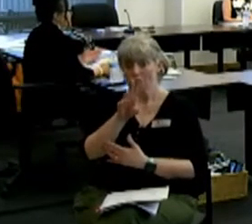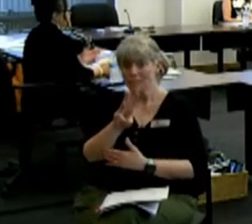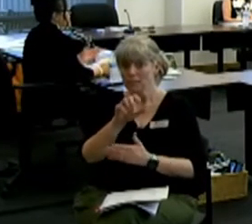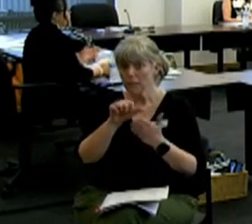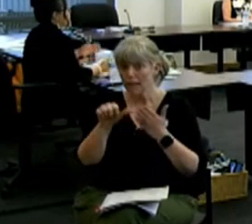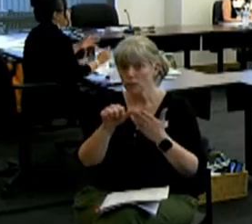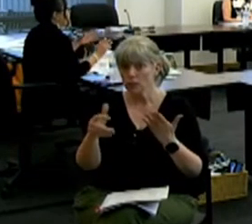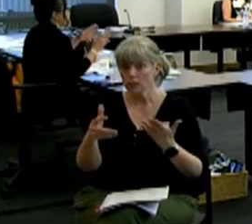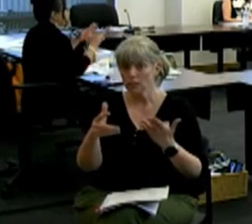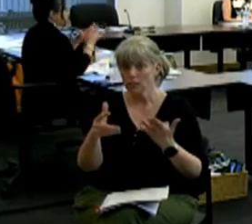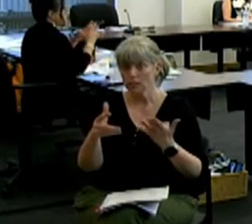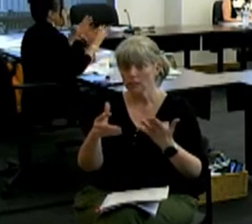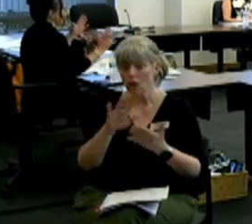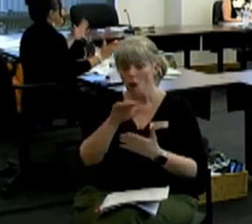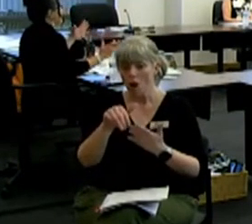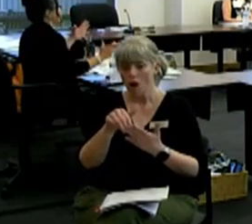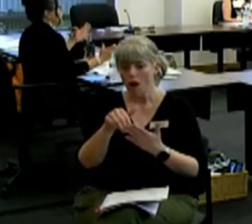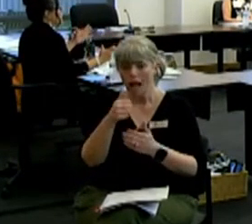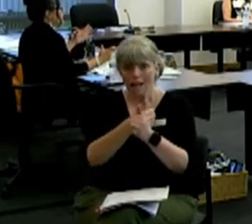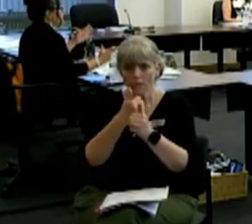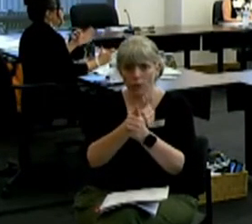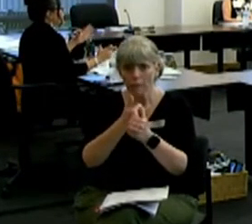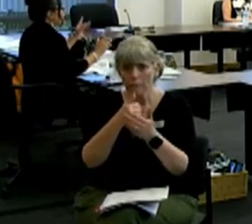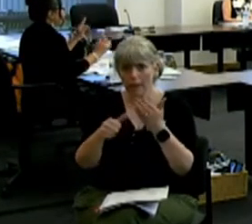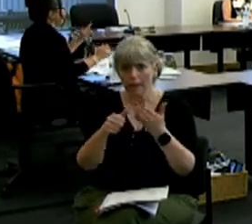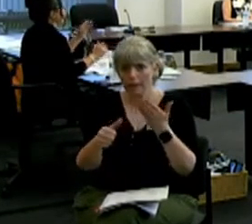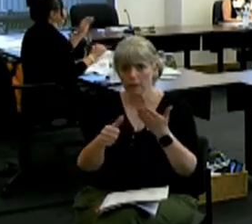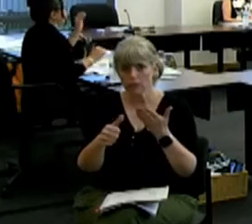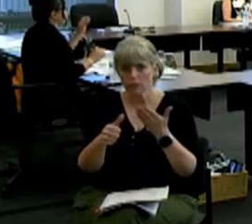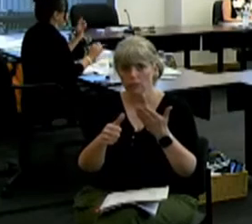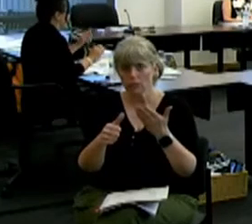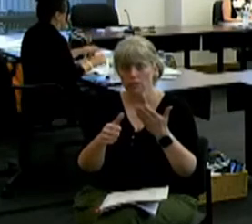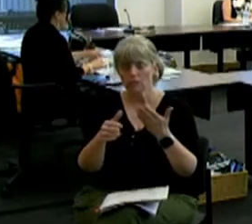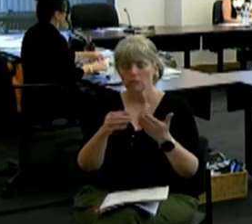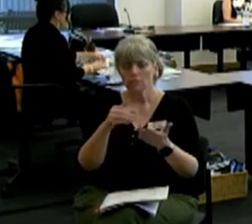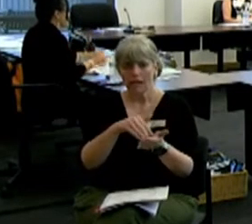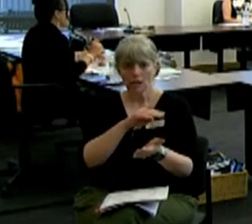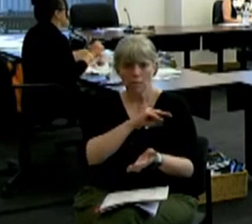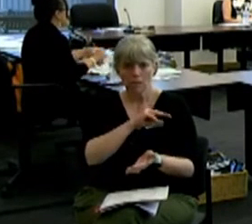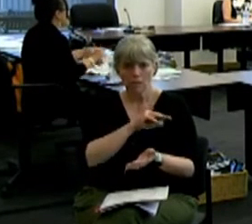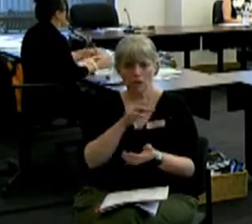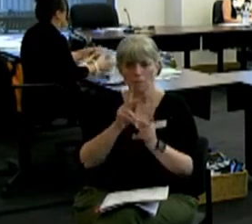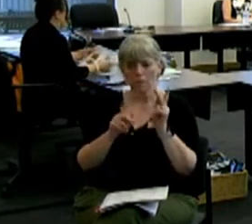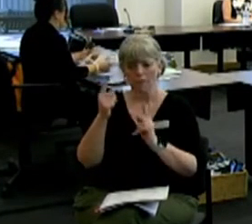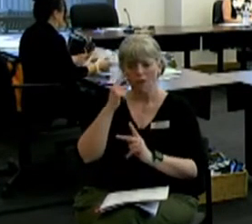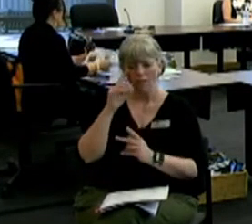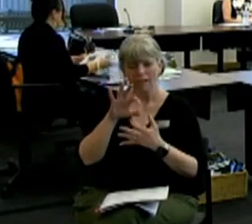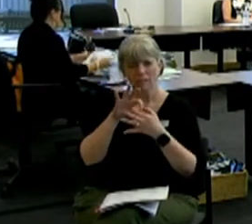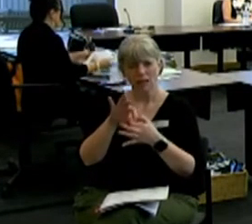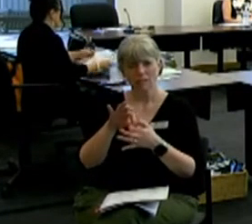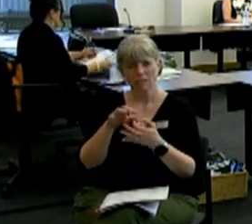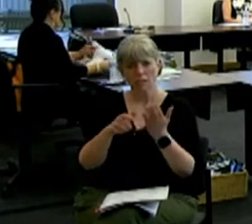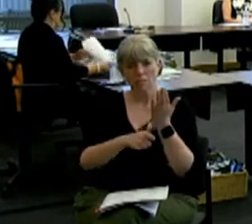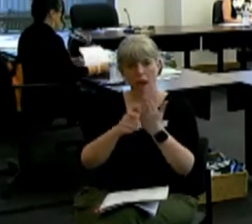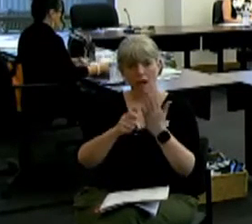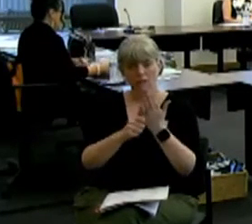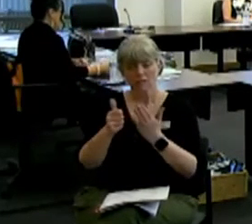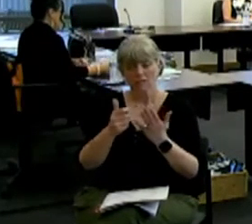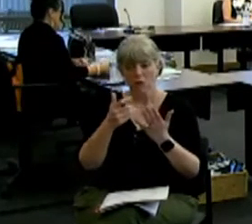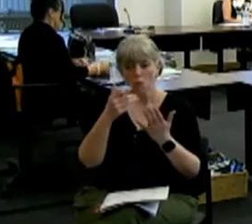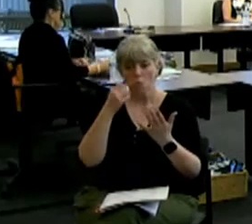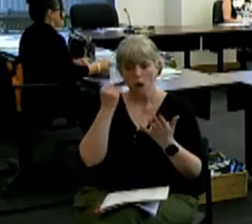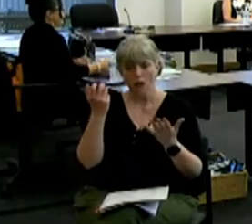pages she was on every single one of them. To the point where people thought that the Connections magazine was